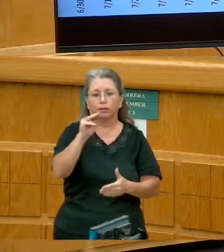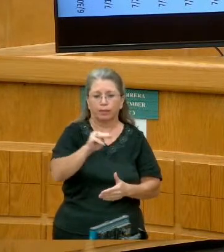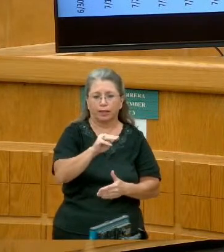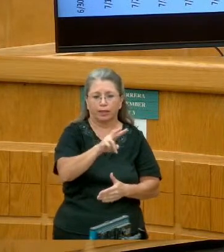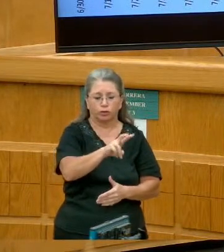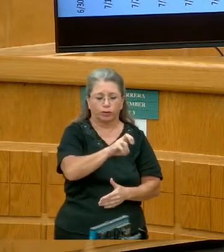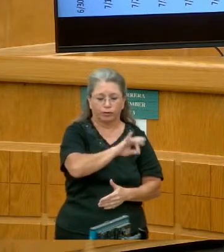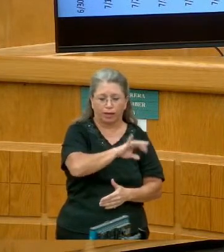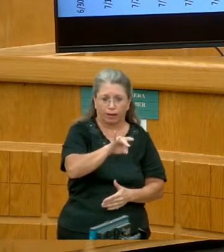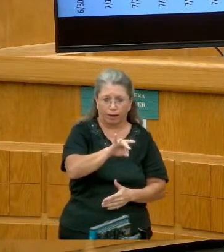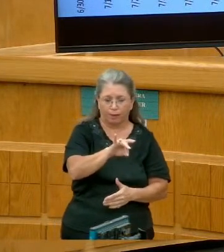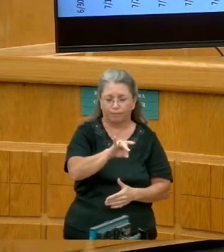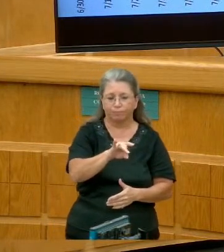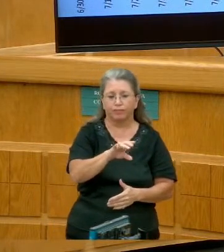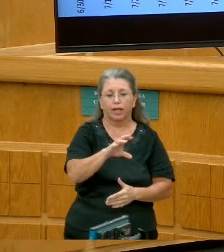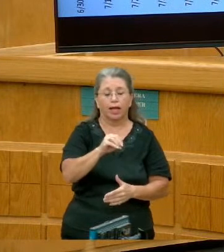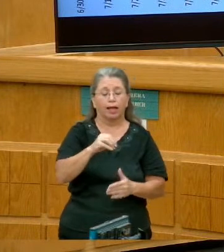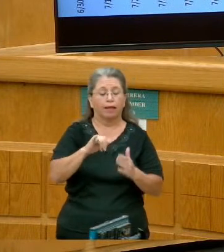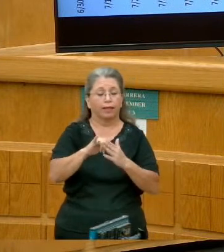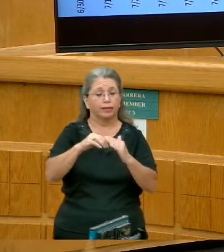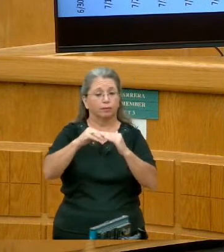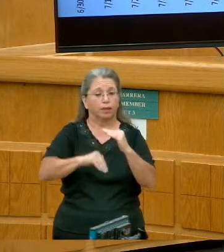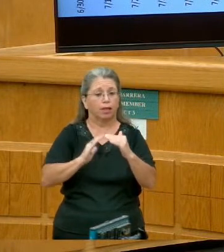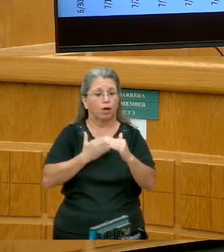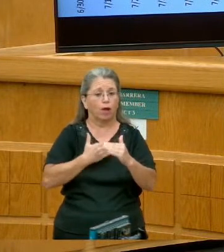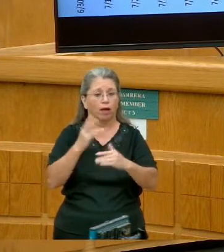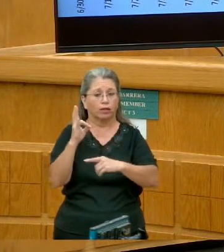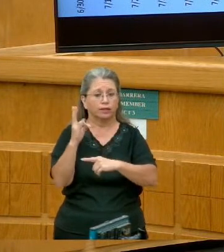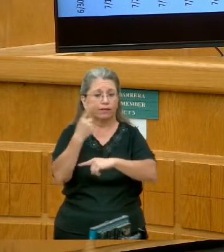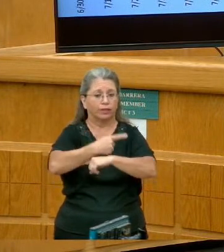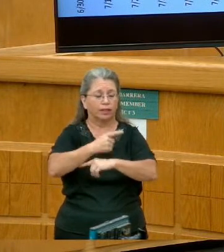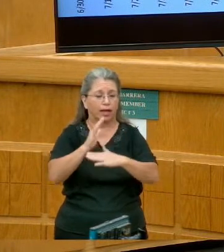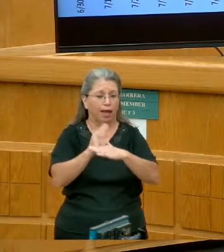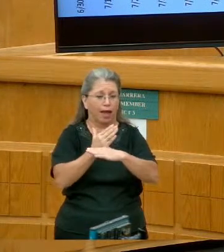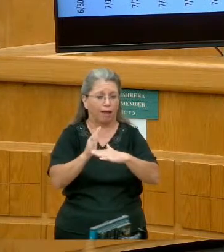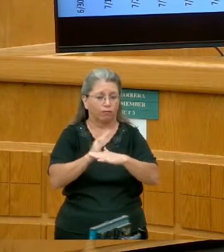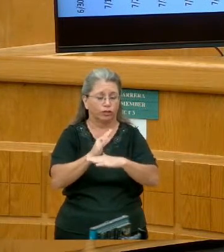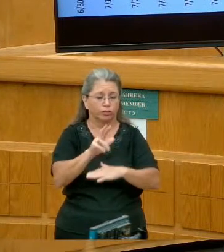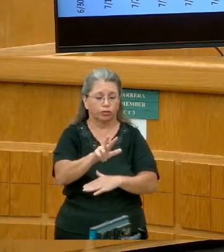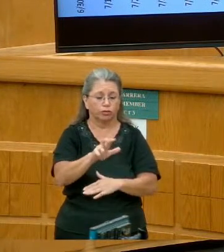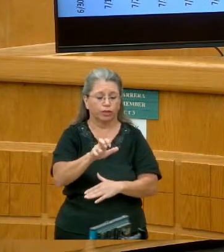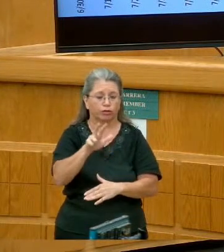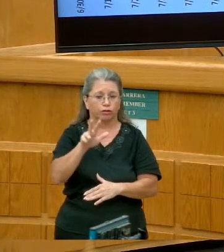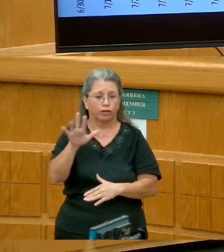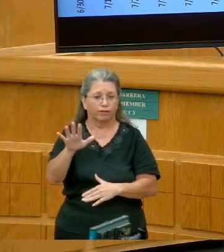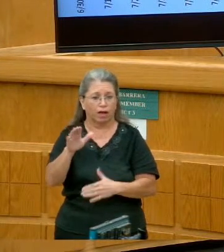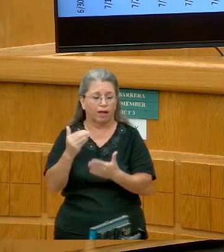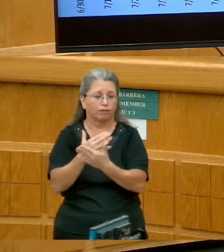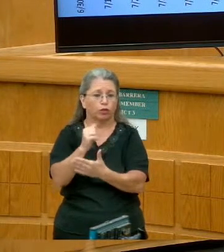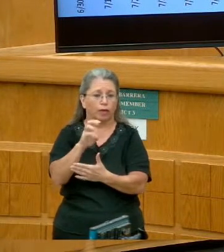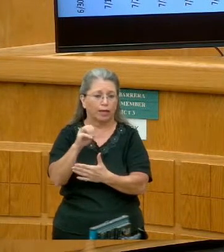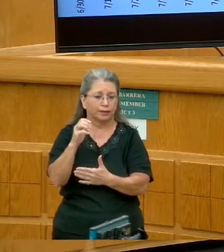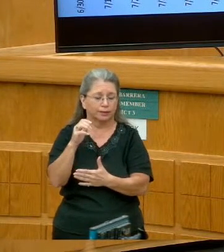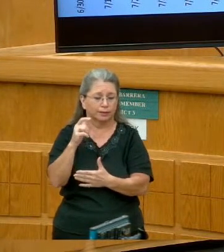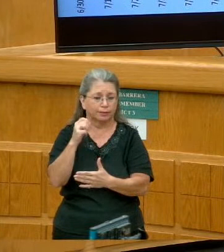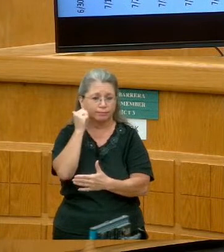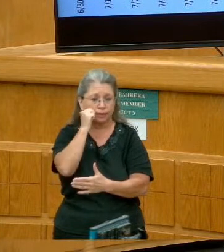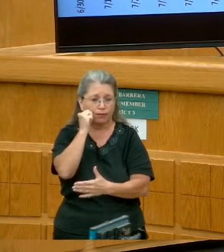much below our 7-day average, which is 335 new cases every day. That's a 7-day